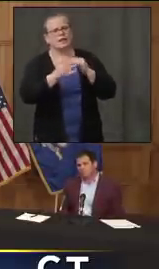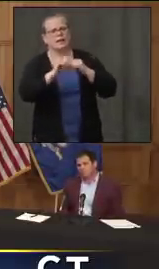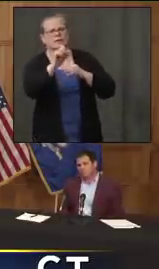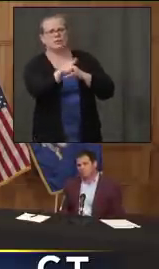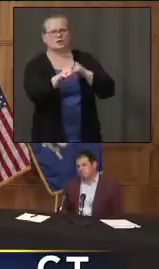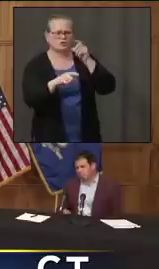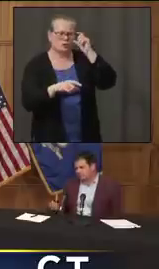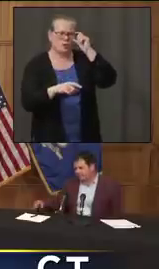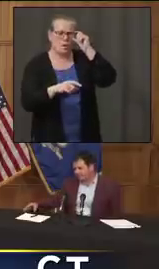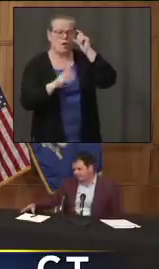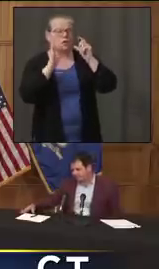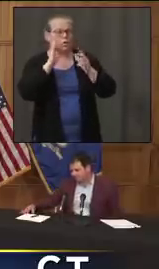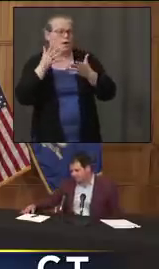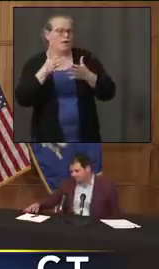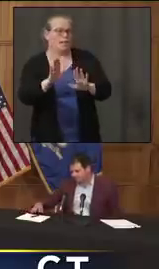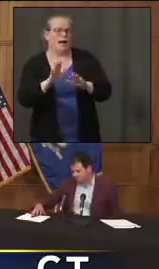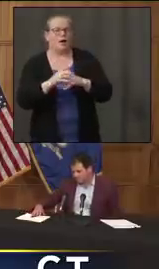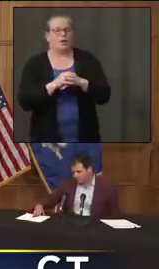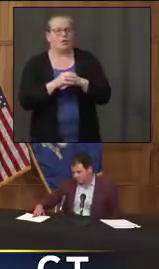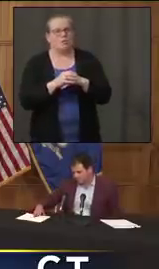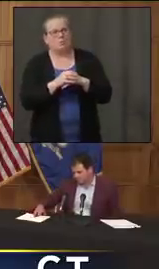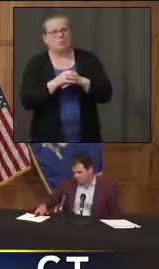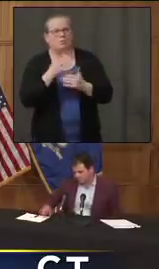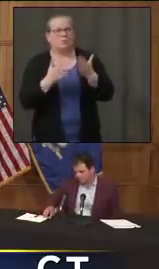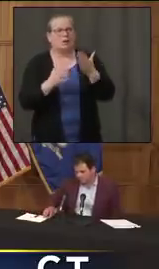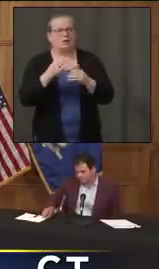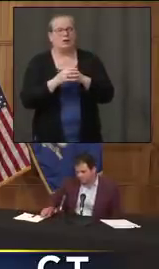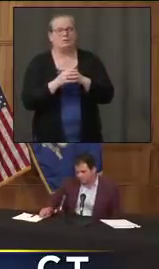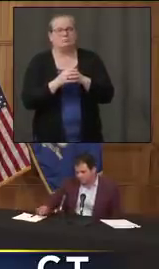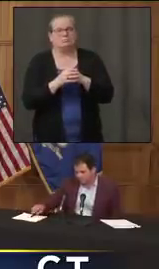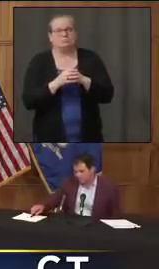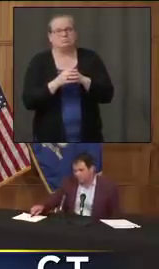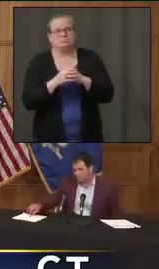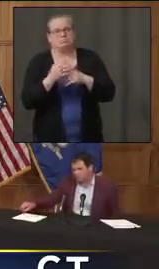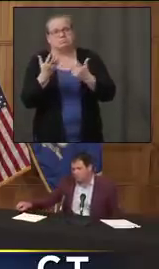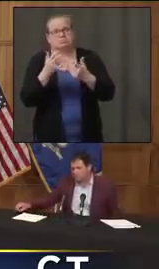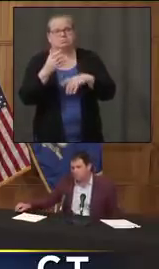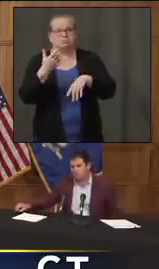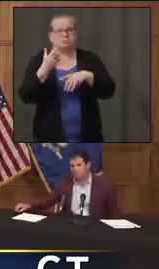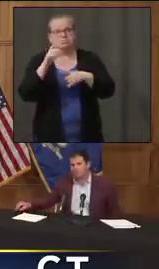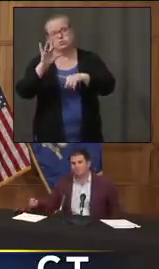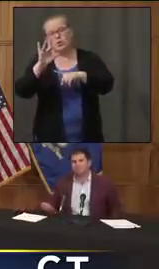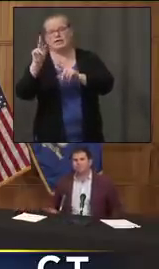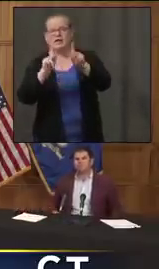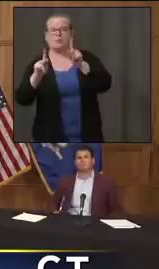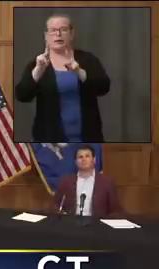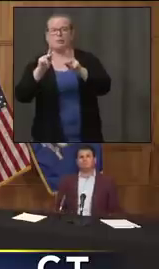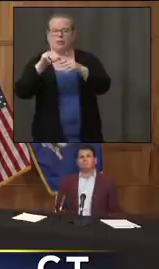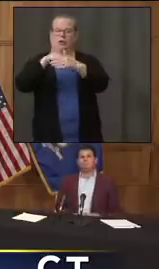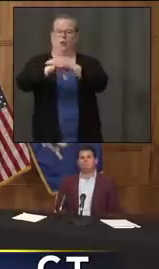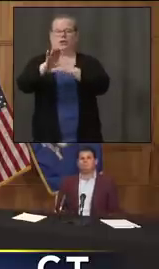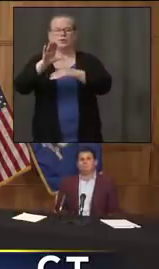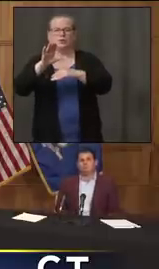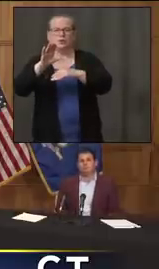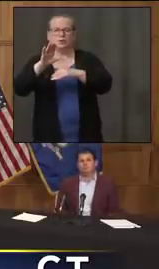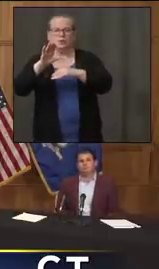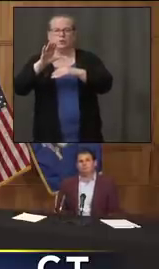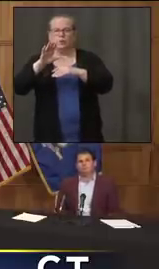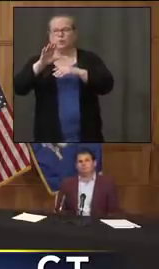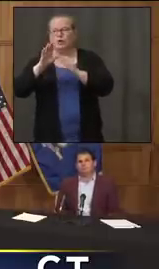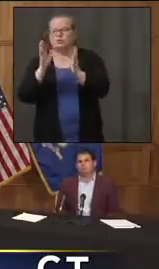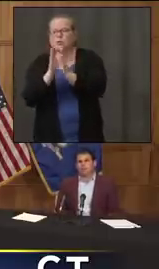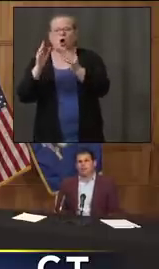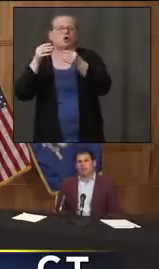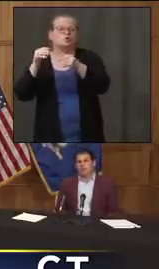to be in a boutique but not allow a couple dozen people to dine in a restaurant? What is the rationale for treating